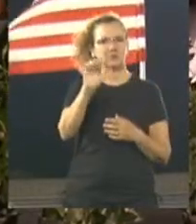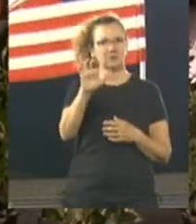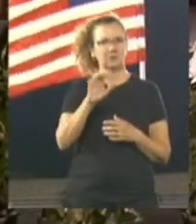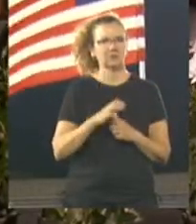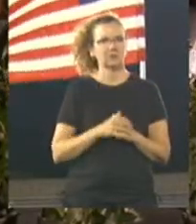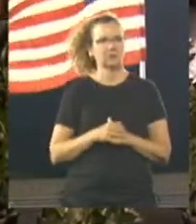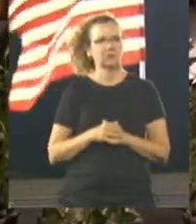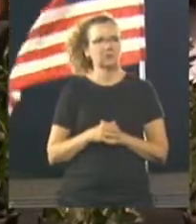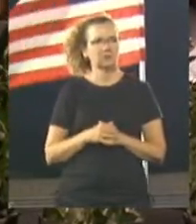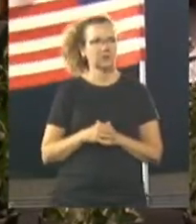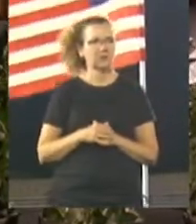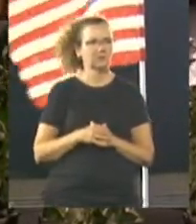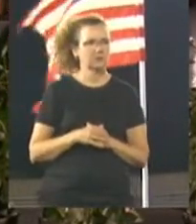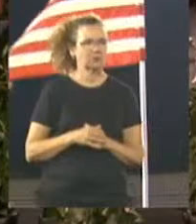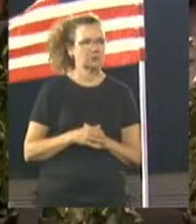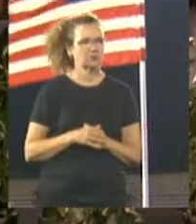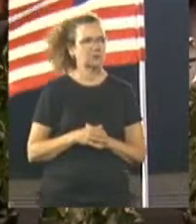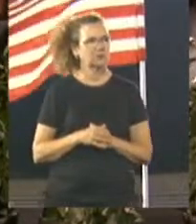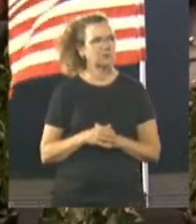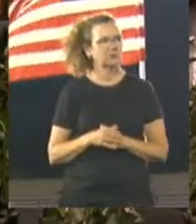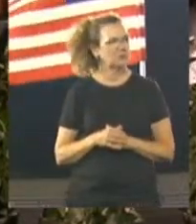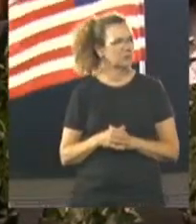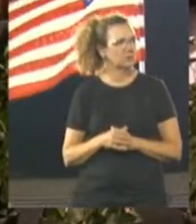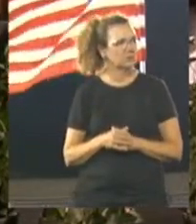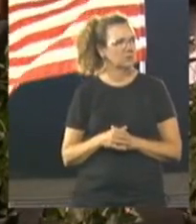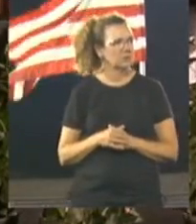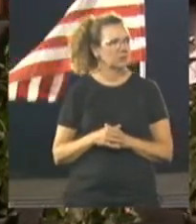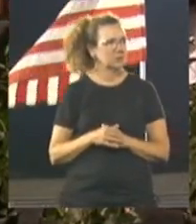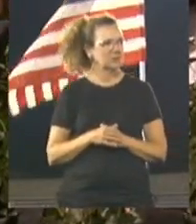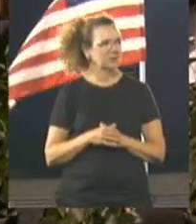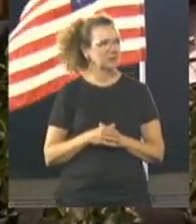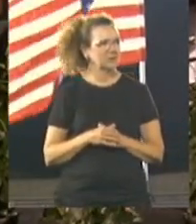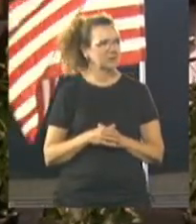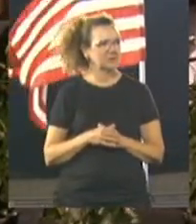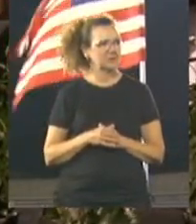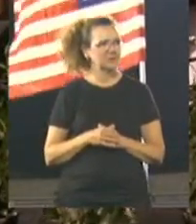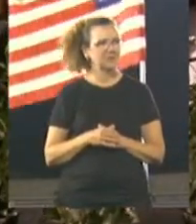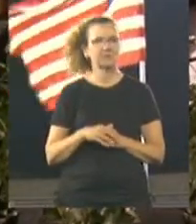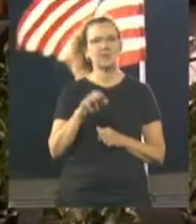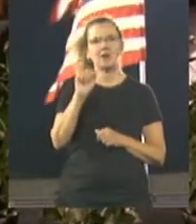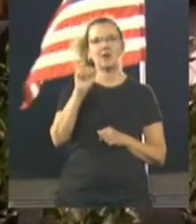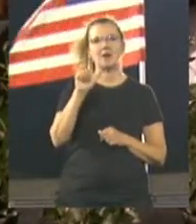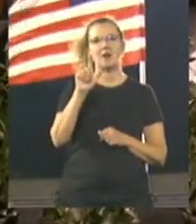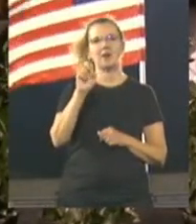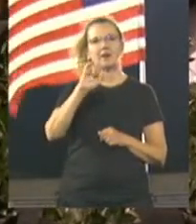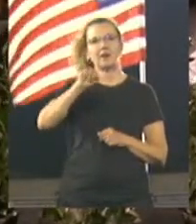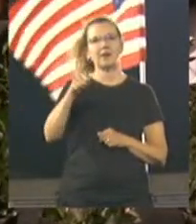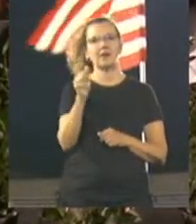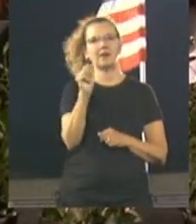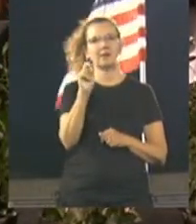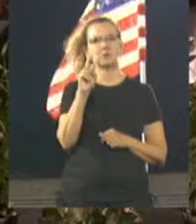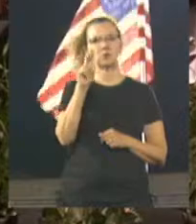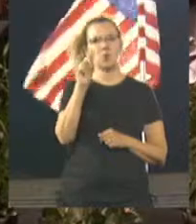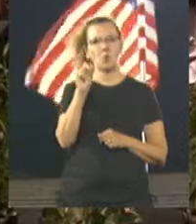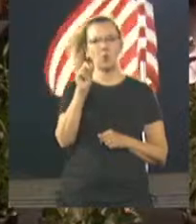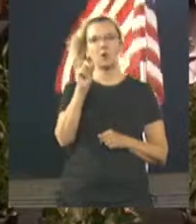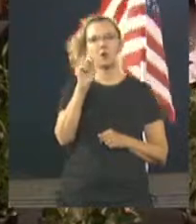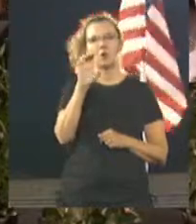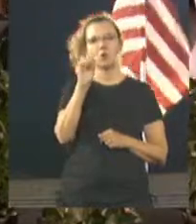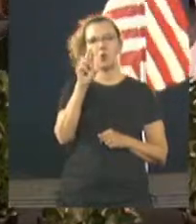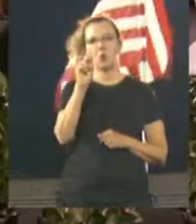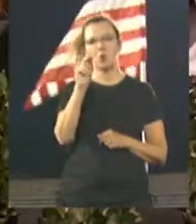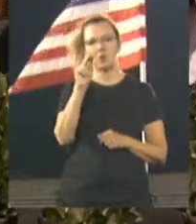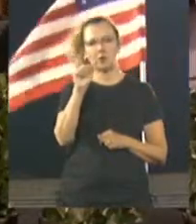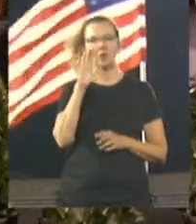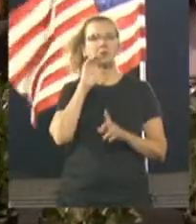College. Alejandro Corona will be attending